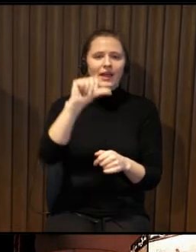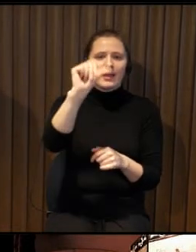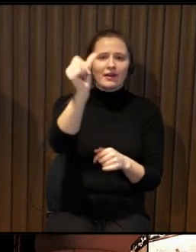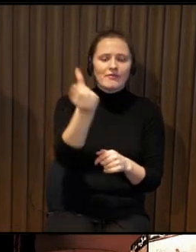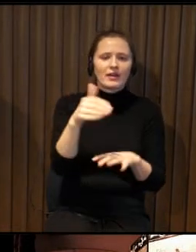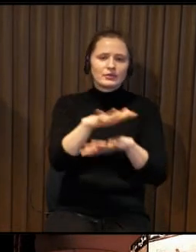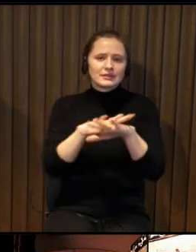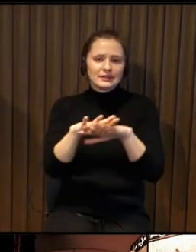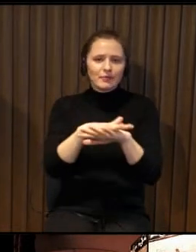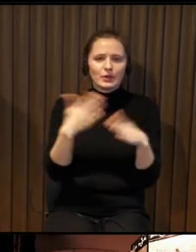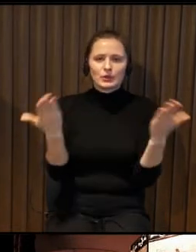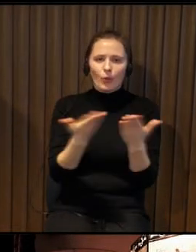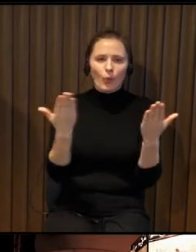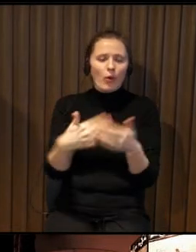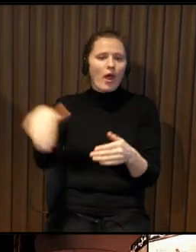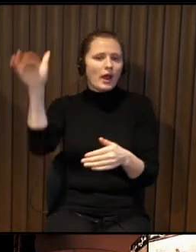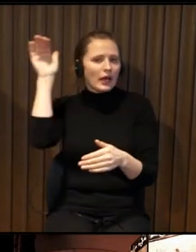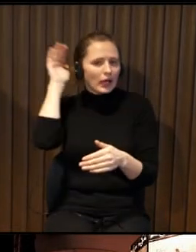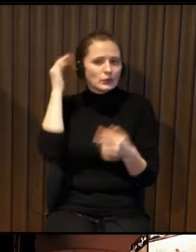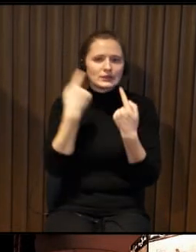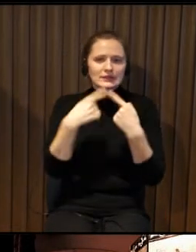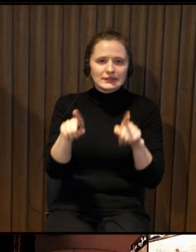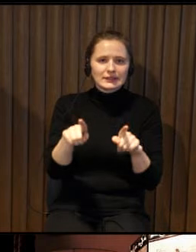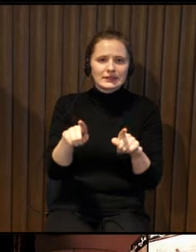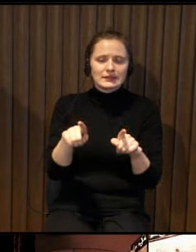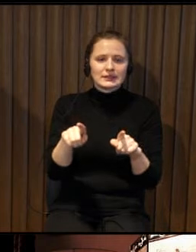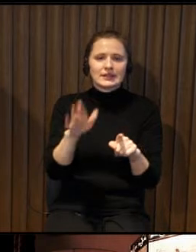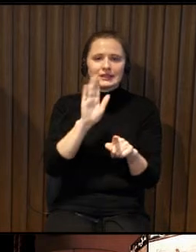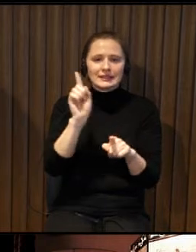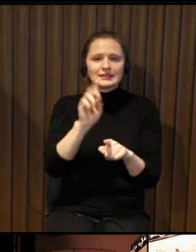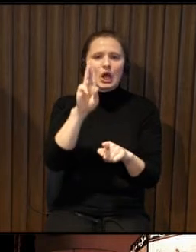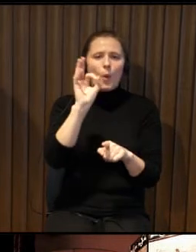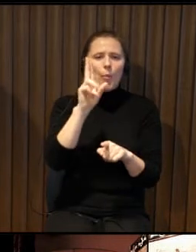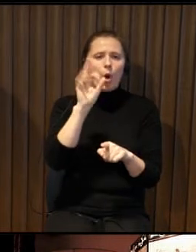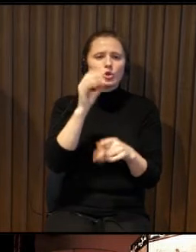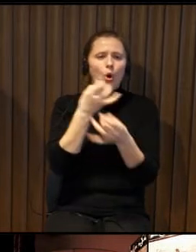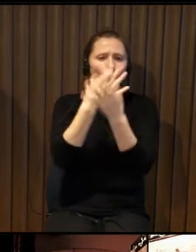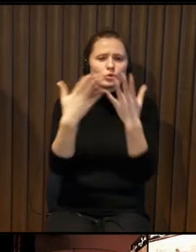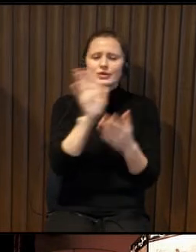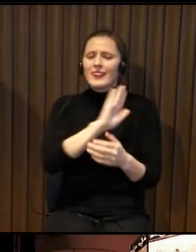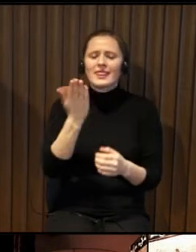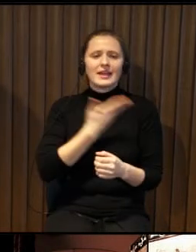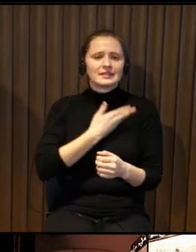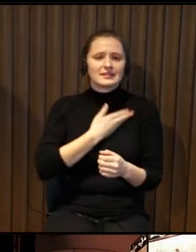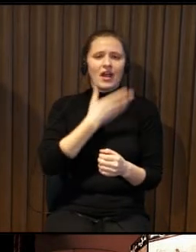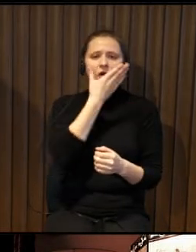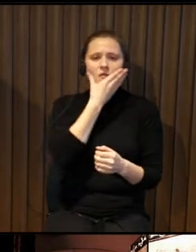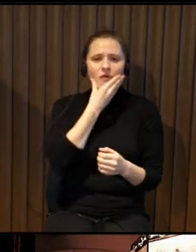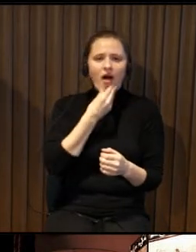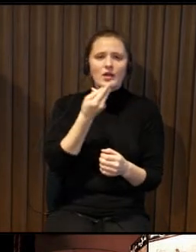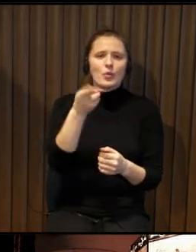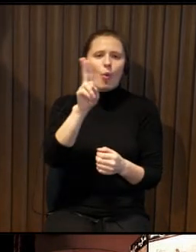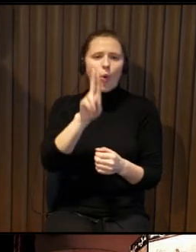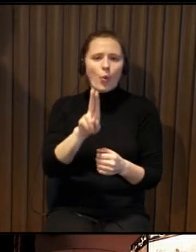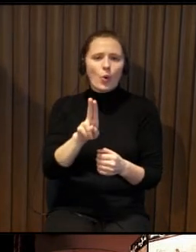Perfect monocultures won't survive. Social Darwinism and sacrificing the weak will leave us without adaptive choices